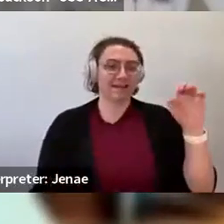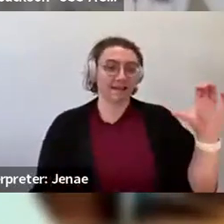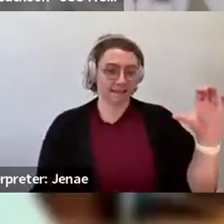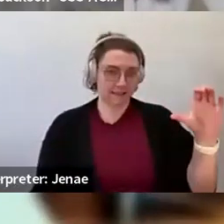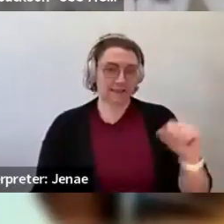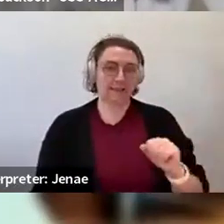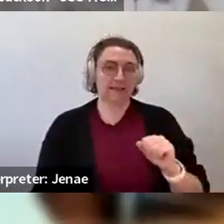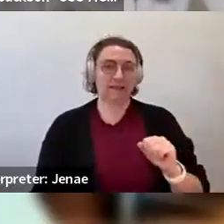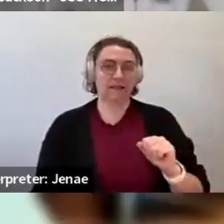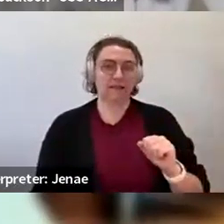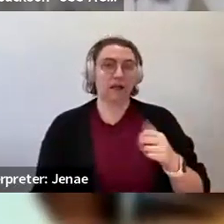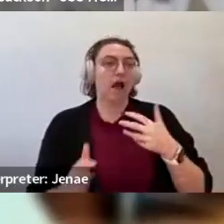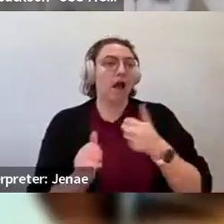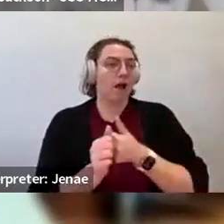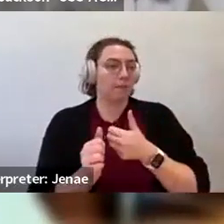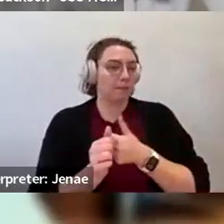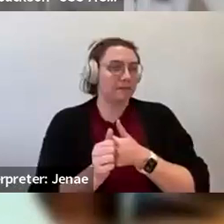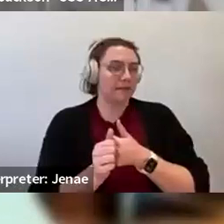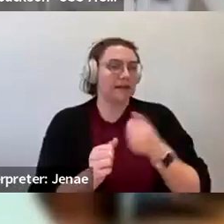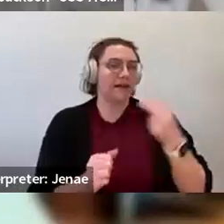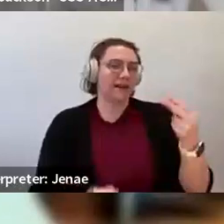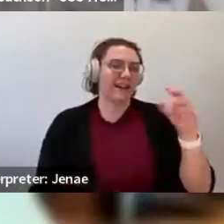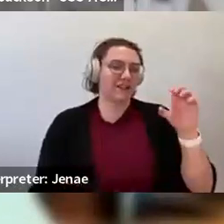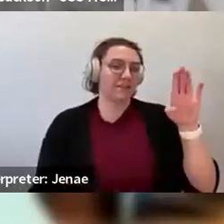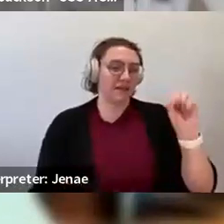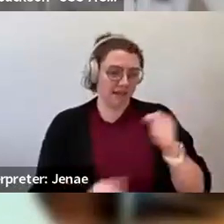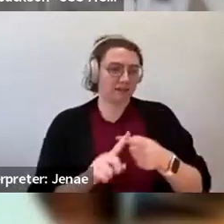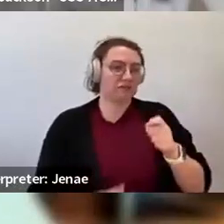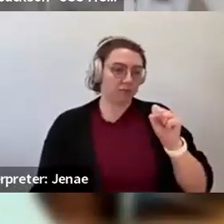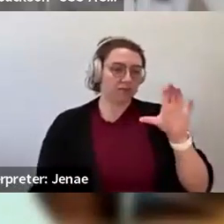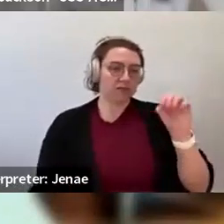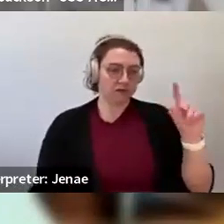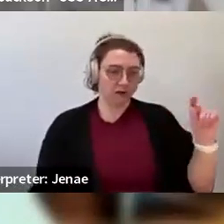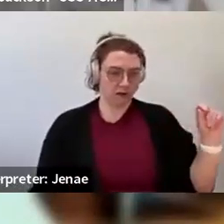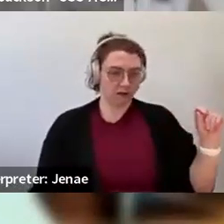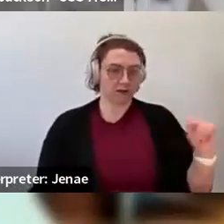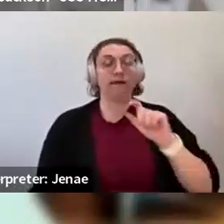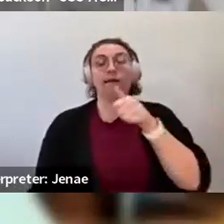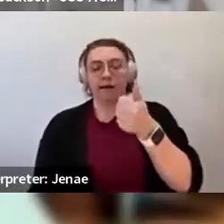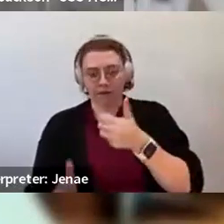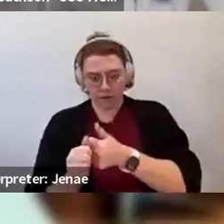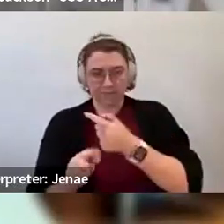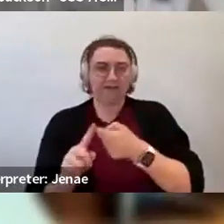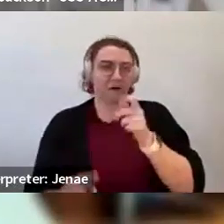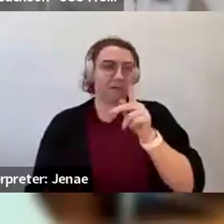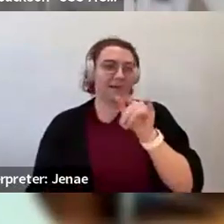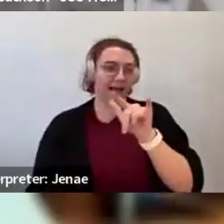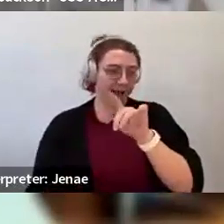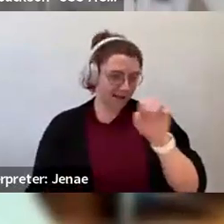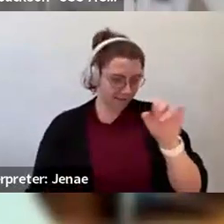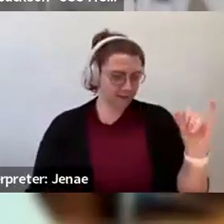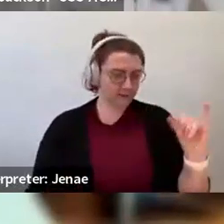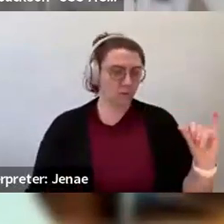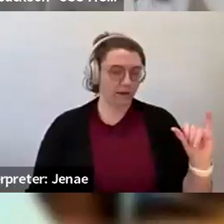have an update on HCBS from Scott. We have another update from Kylie as well,